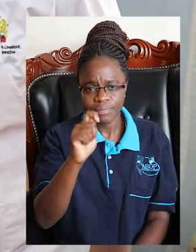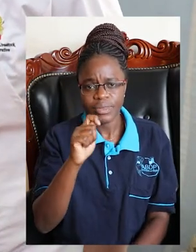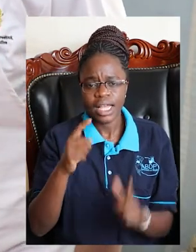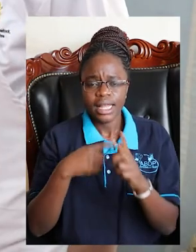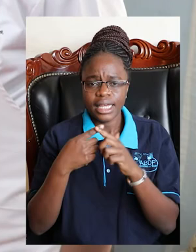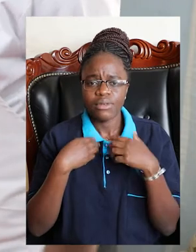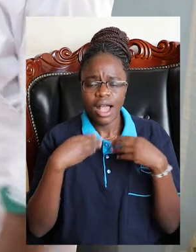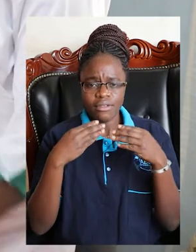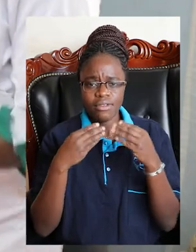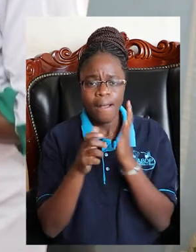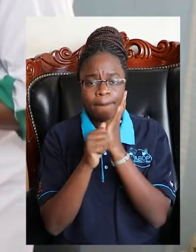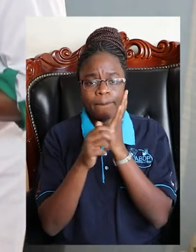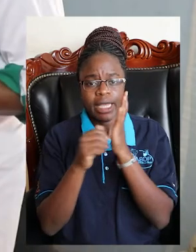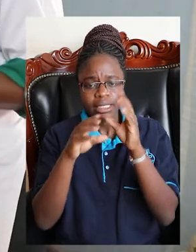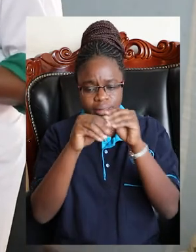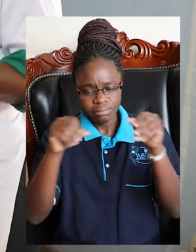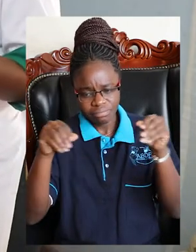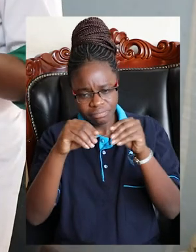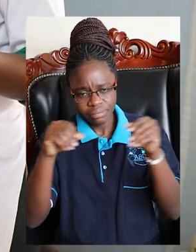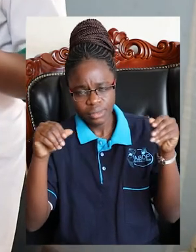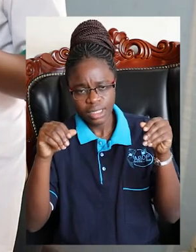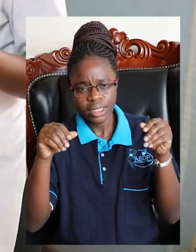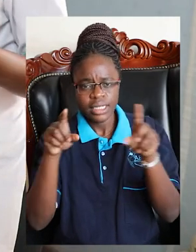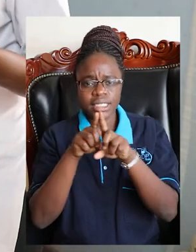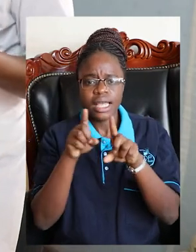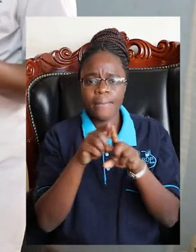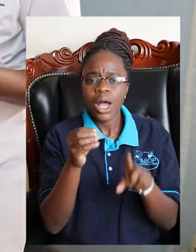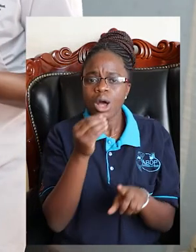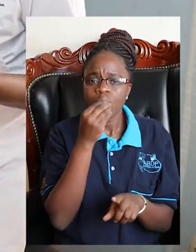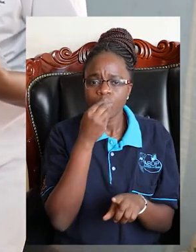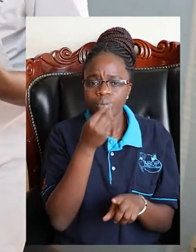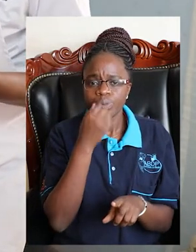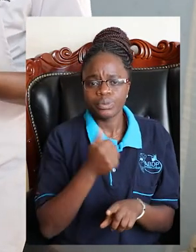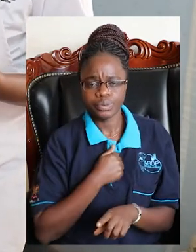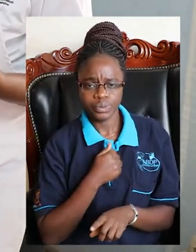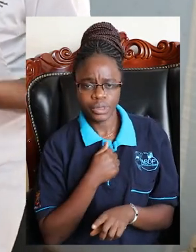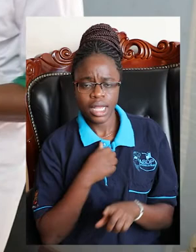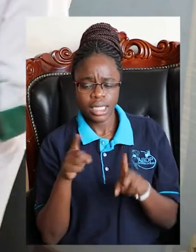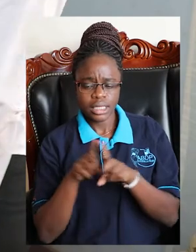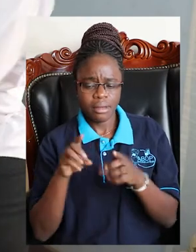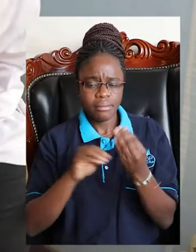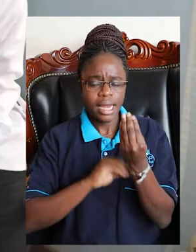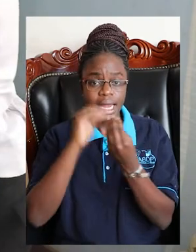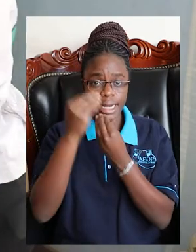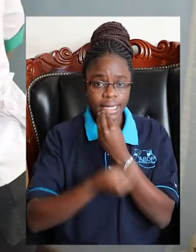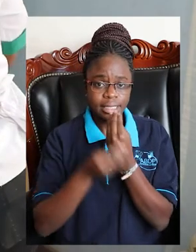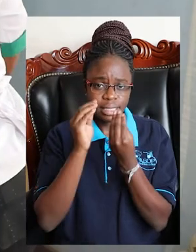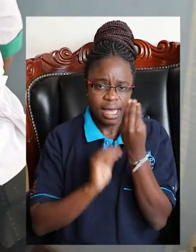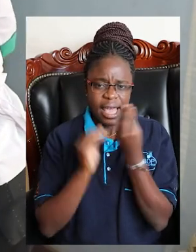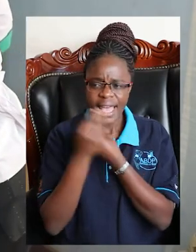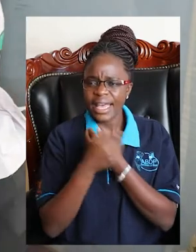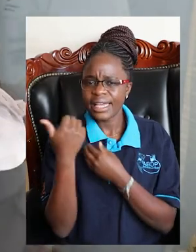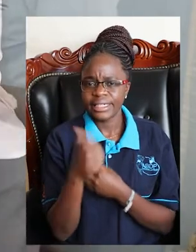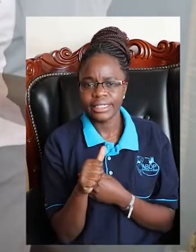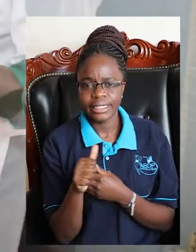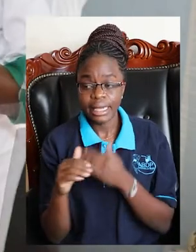maize meal, and all these are plus arrow, plus the root crops and plantains. Plantains are bananas and